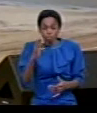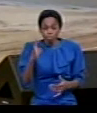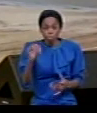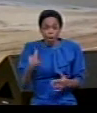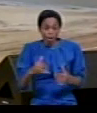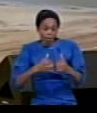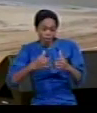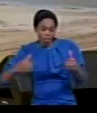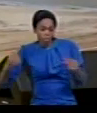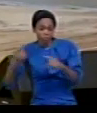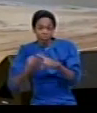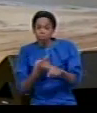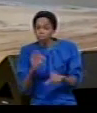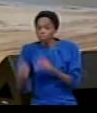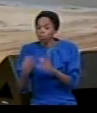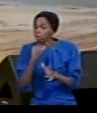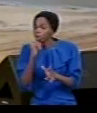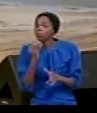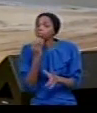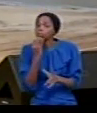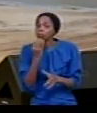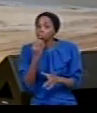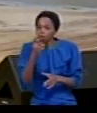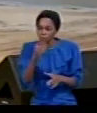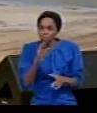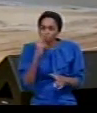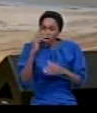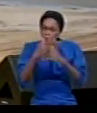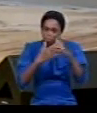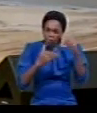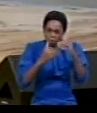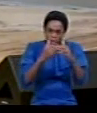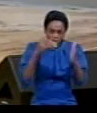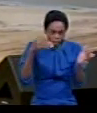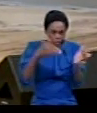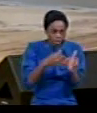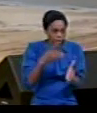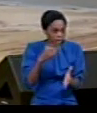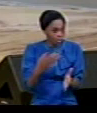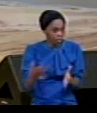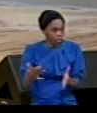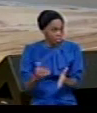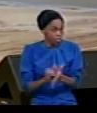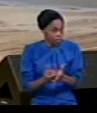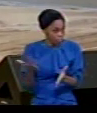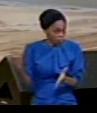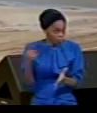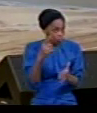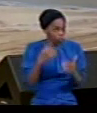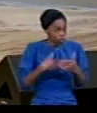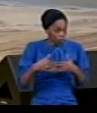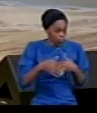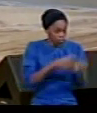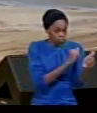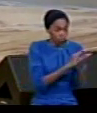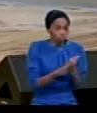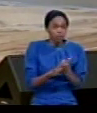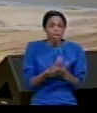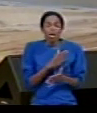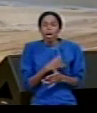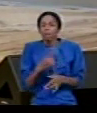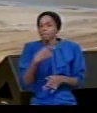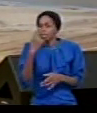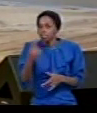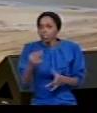you're building again the things which you once destroyed. And he said, I make myself